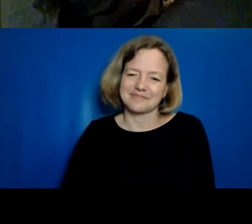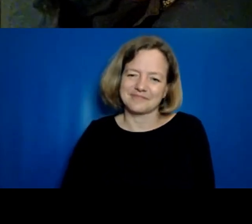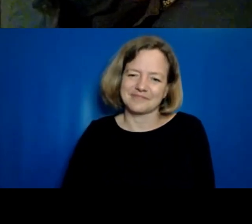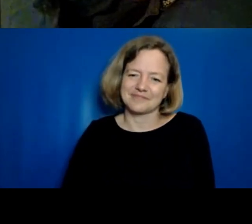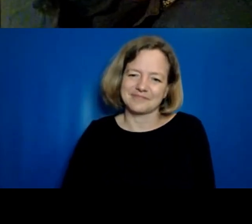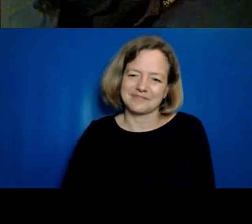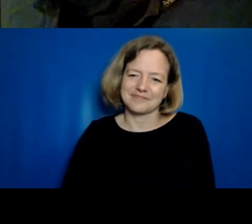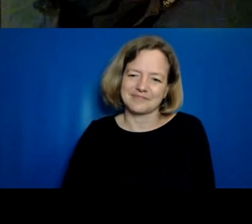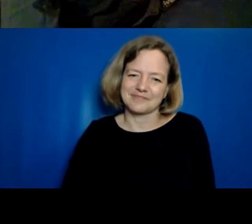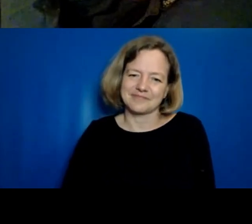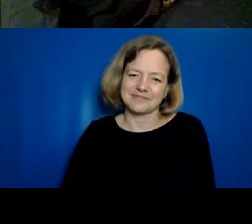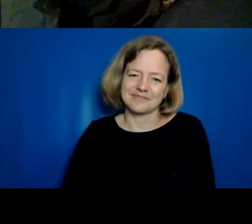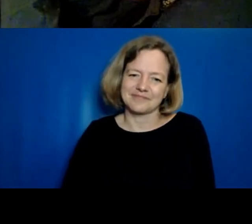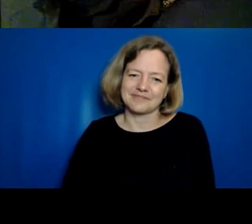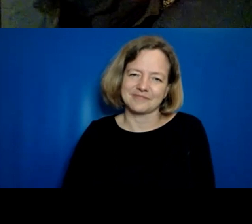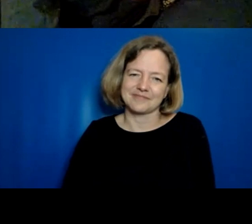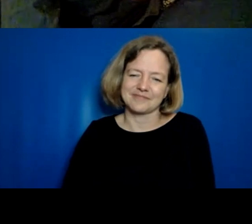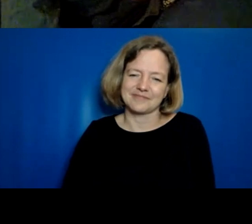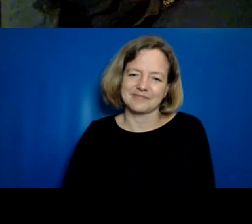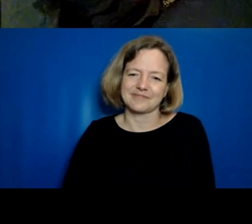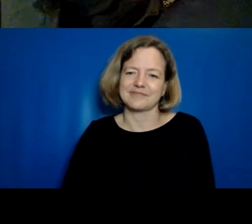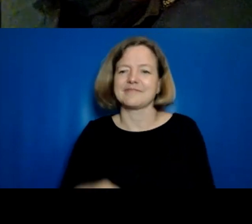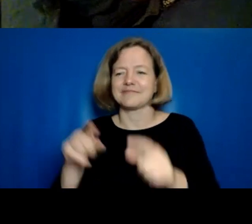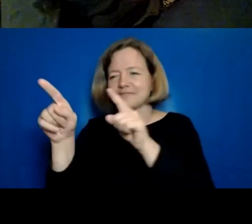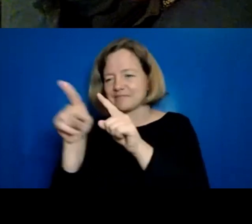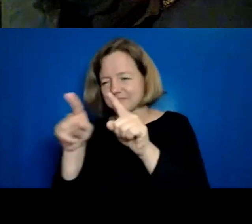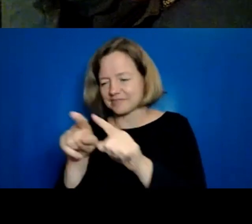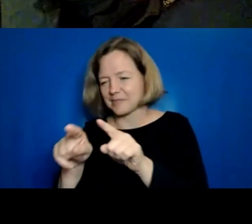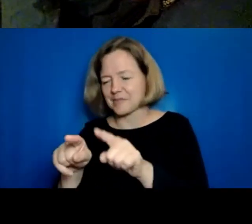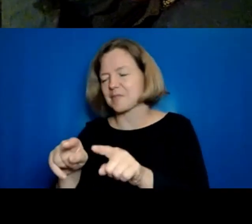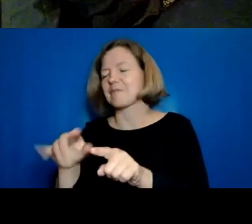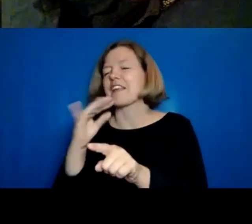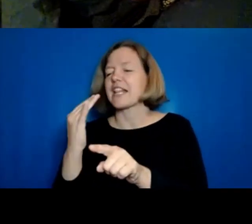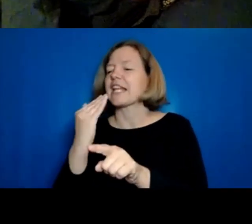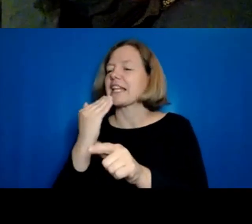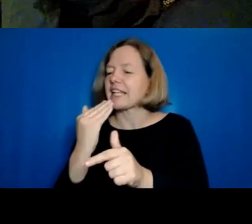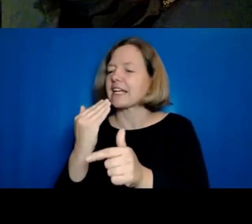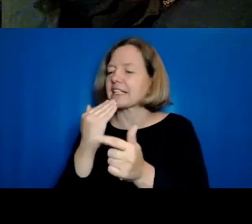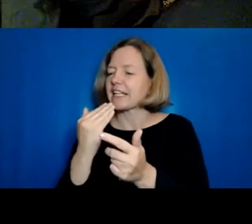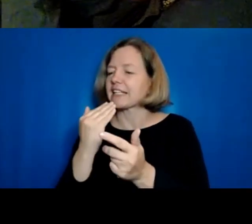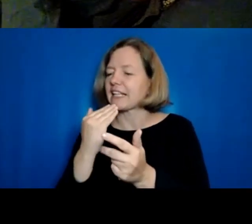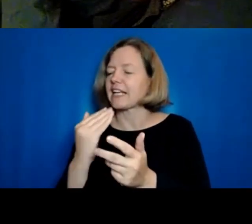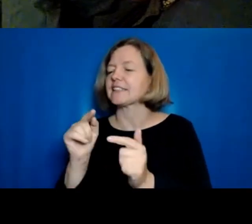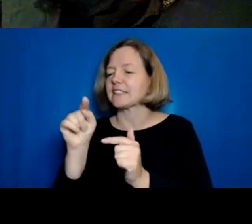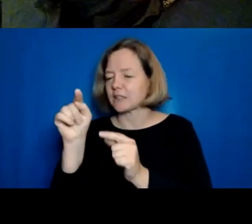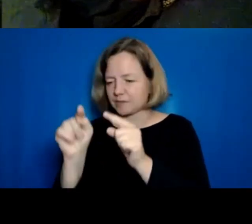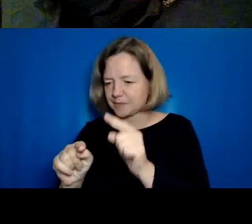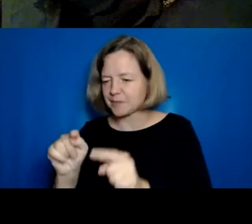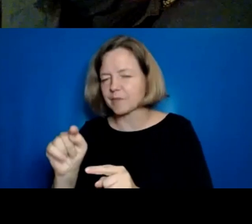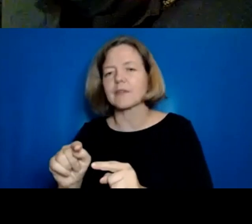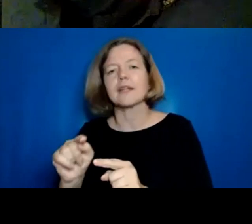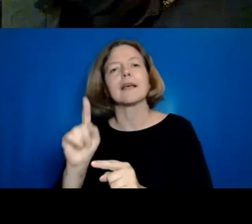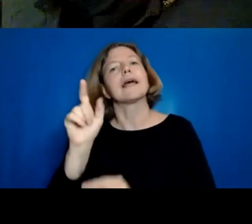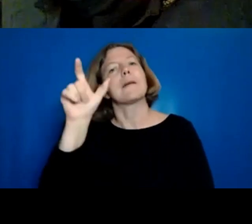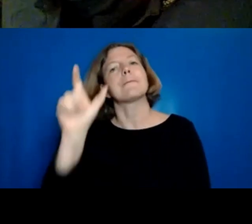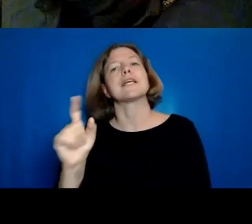So just another thank you, and another person saying that it